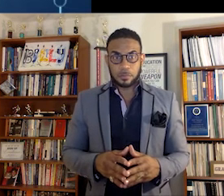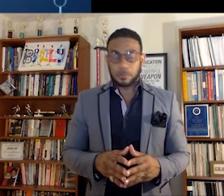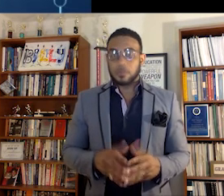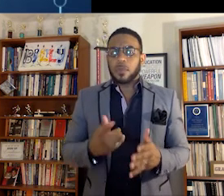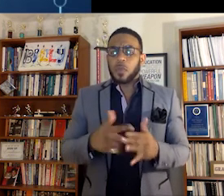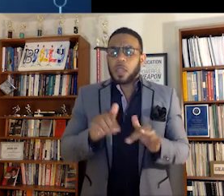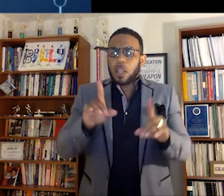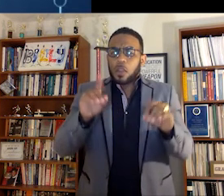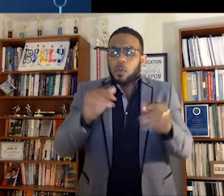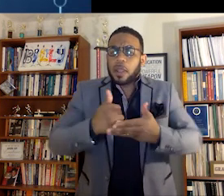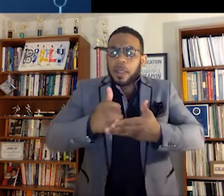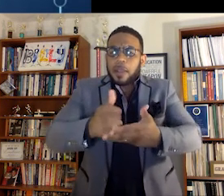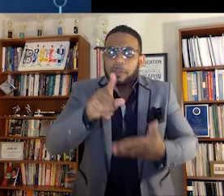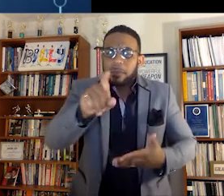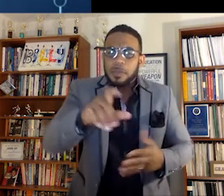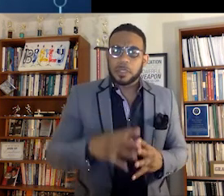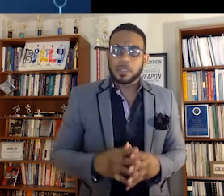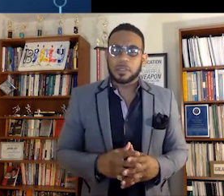So what can you do to help?